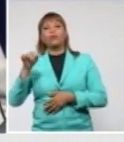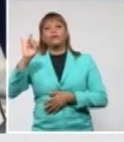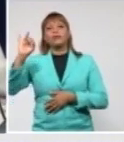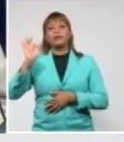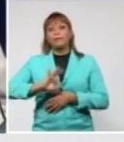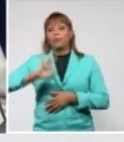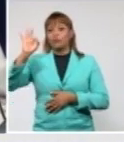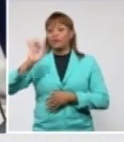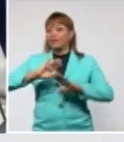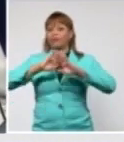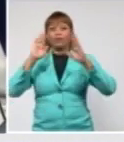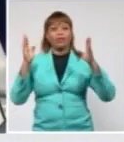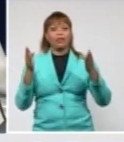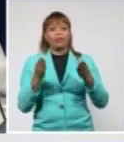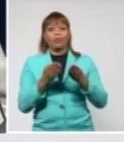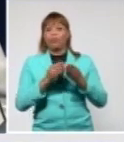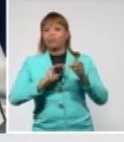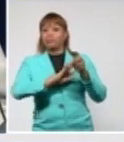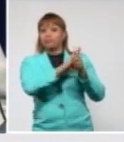situation in Cuba.